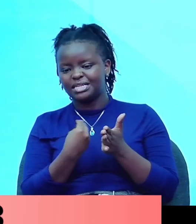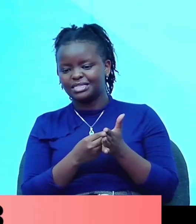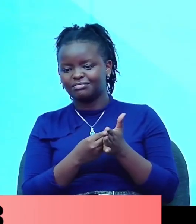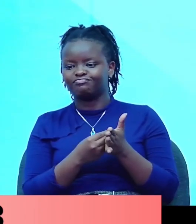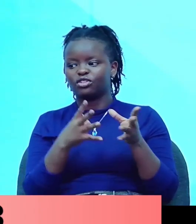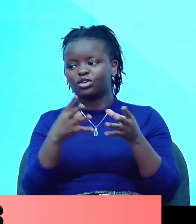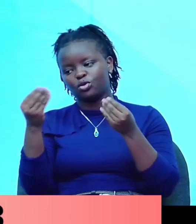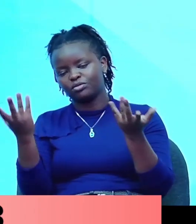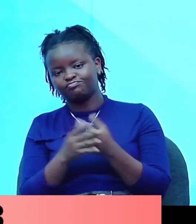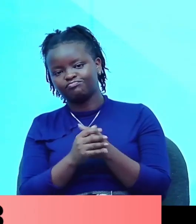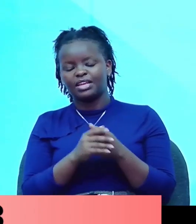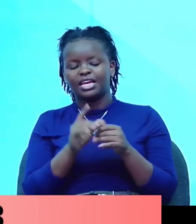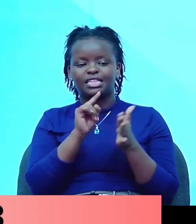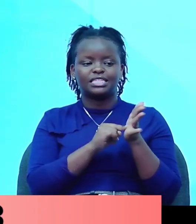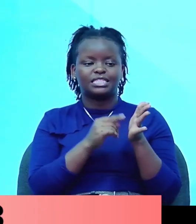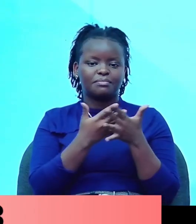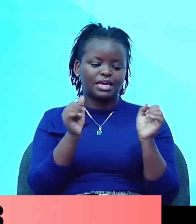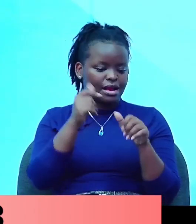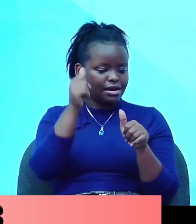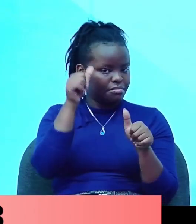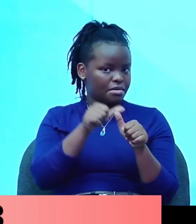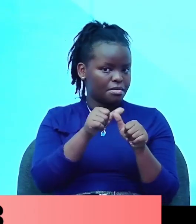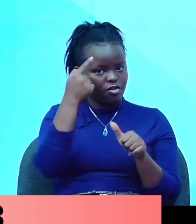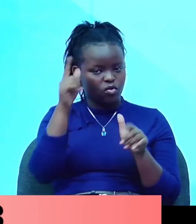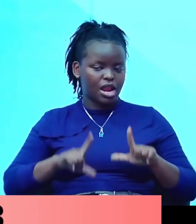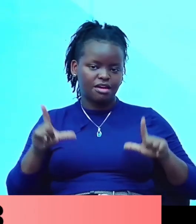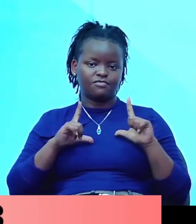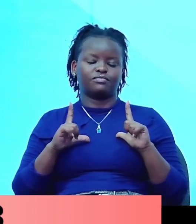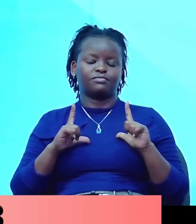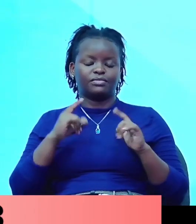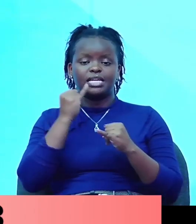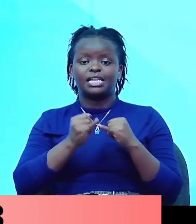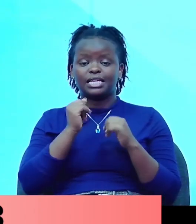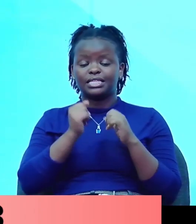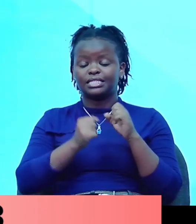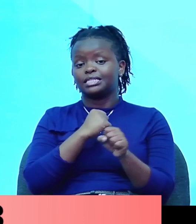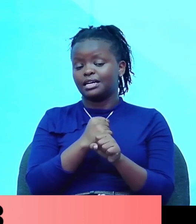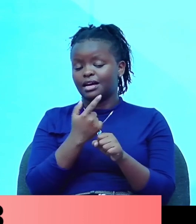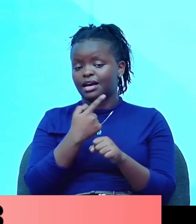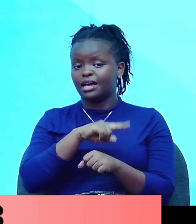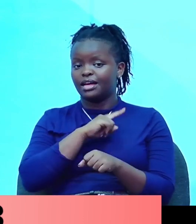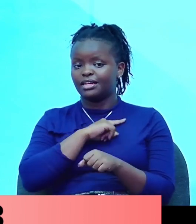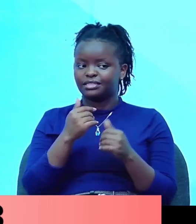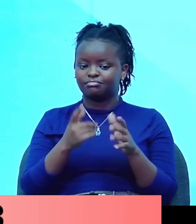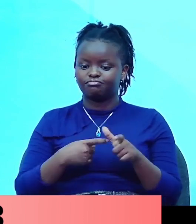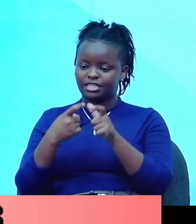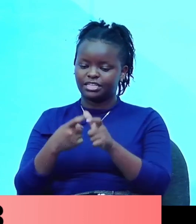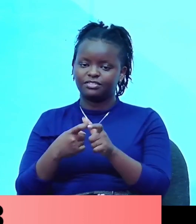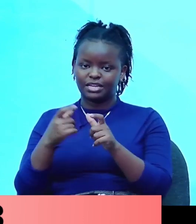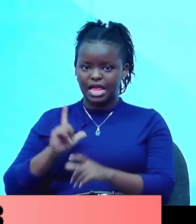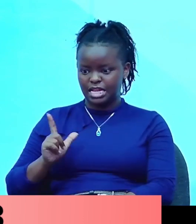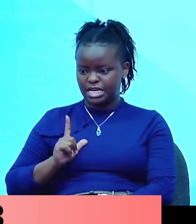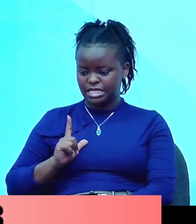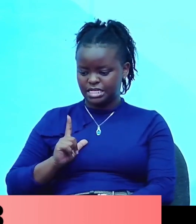Yeah. This one is something that you will remember for life. Last year, we actually awarded a lady, I believe she's